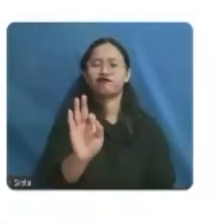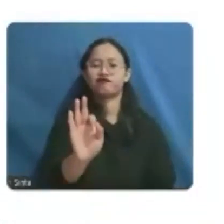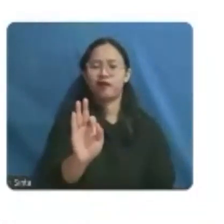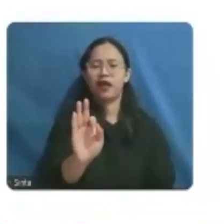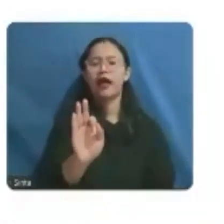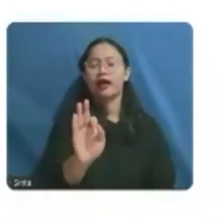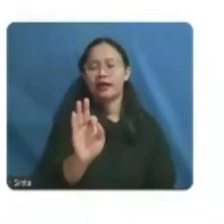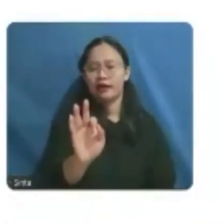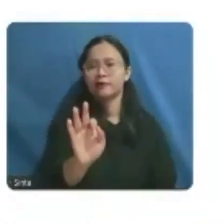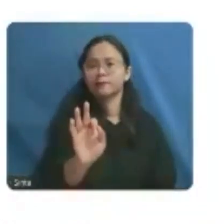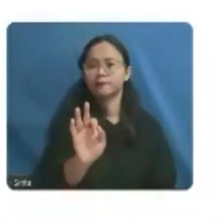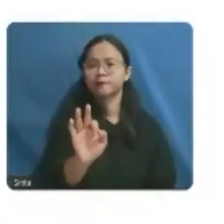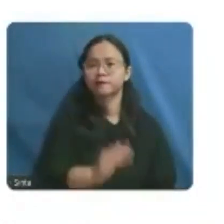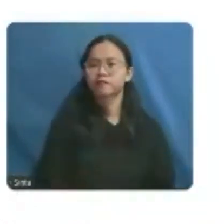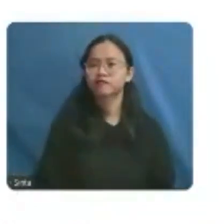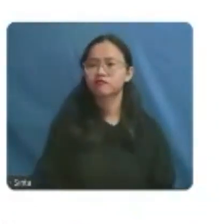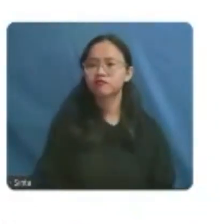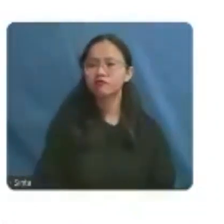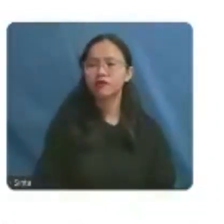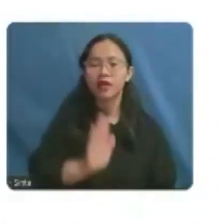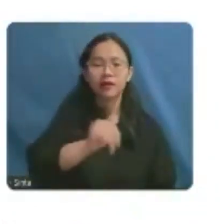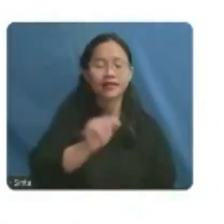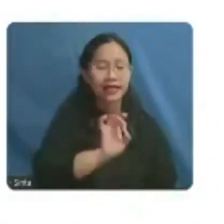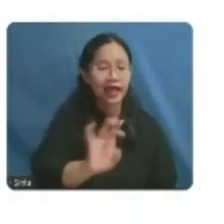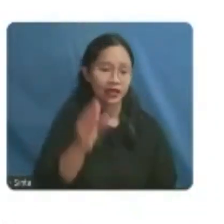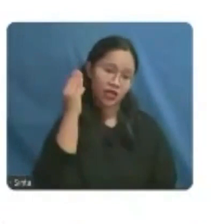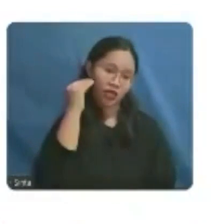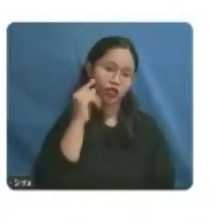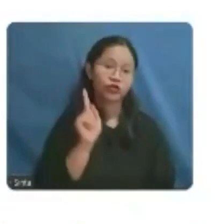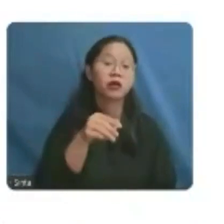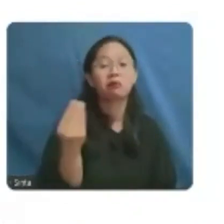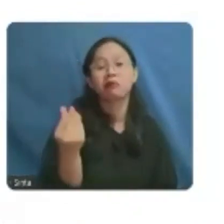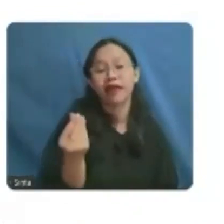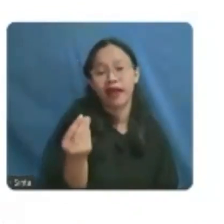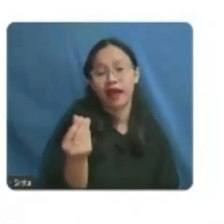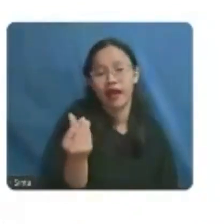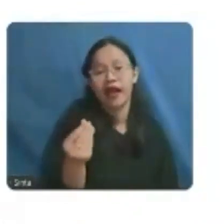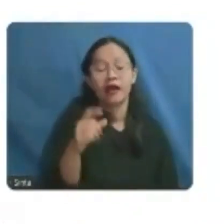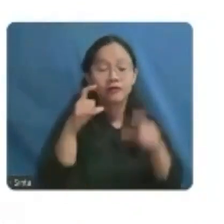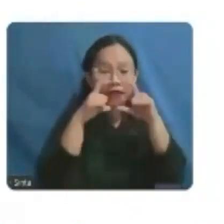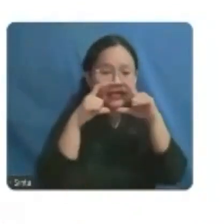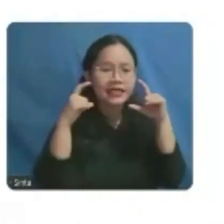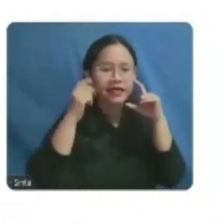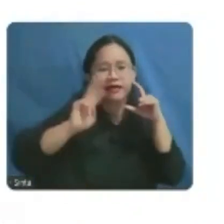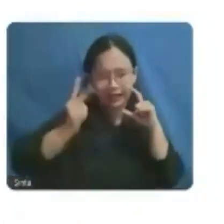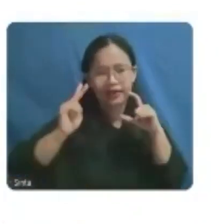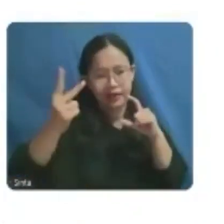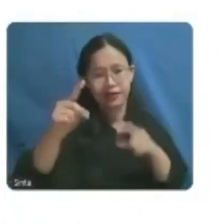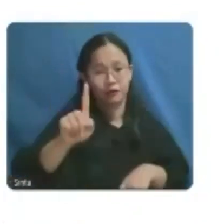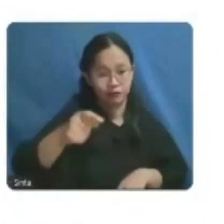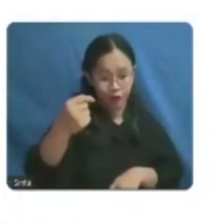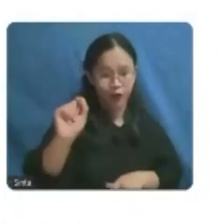there's a cost issue there. So some of these things we say that people should be doing, staying indoors,